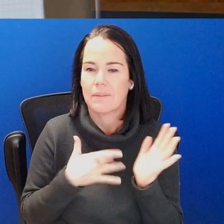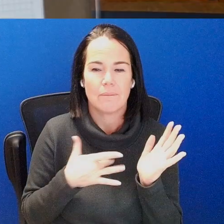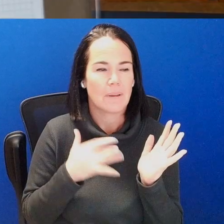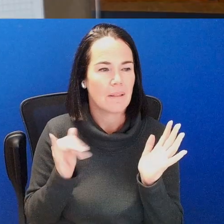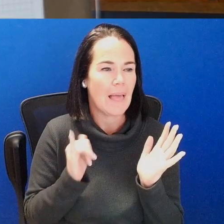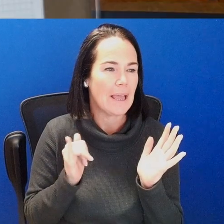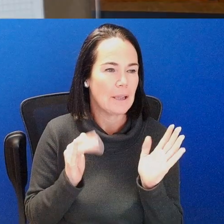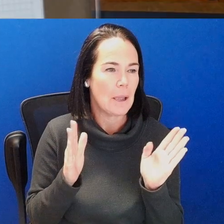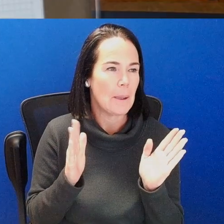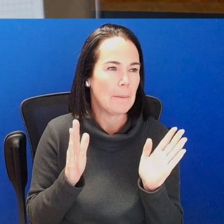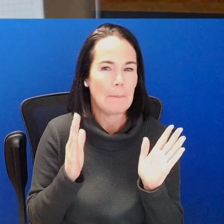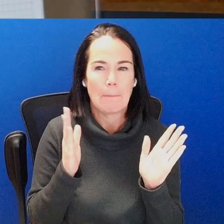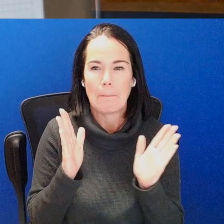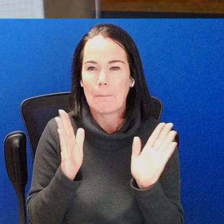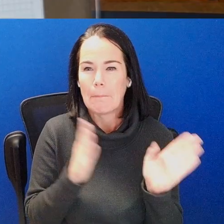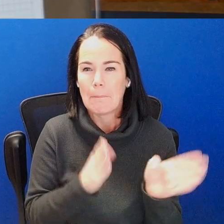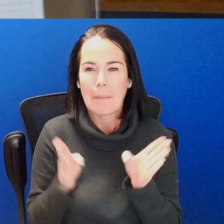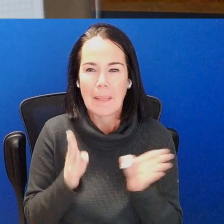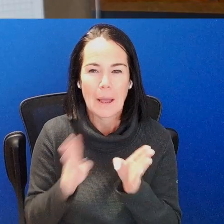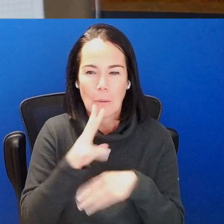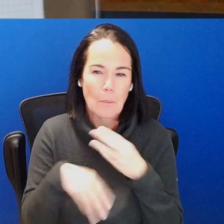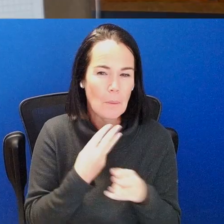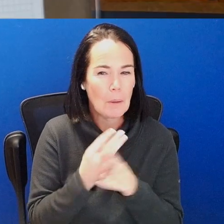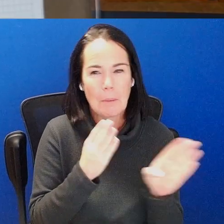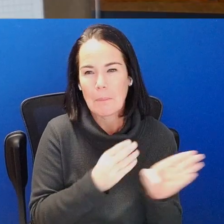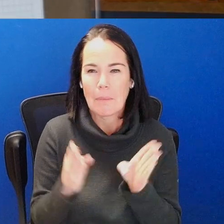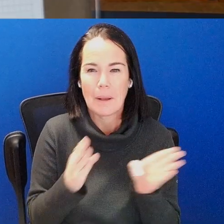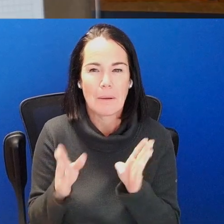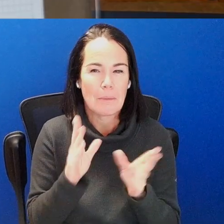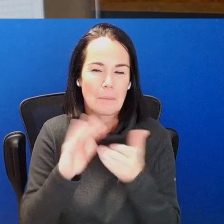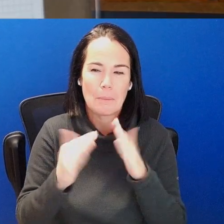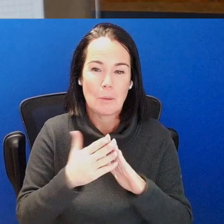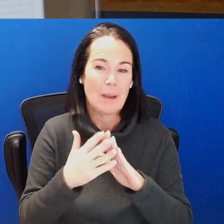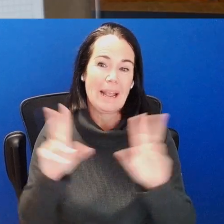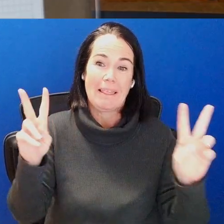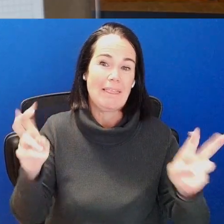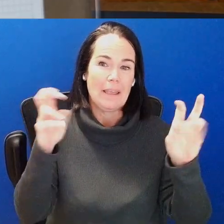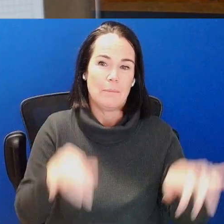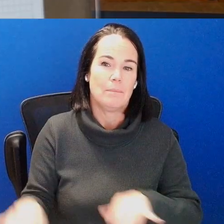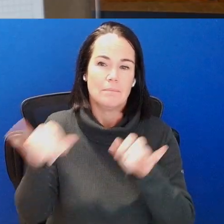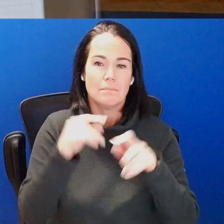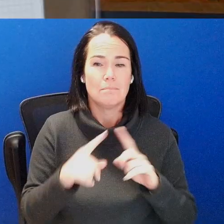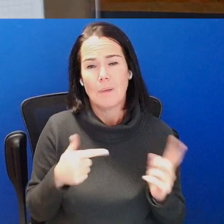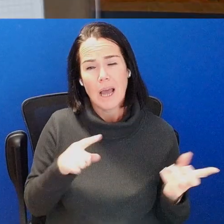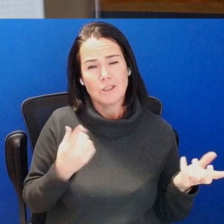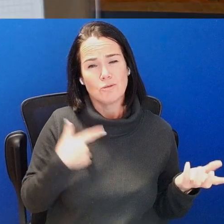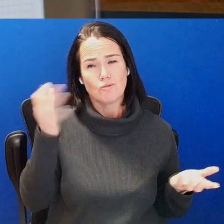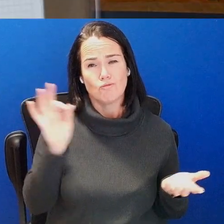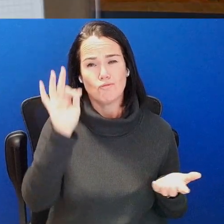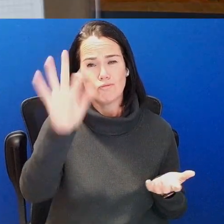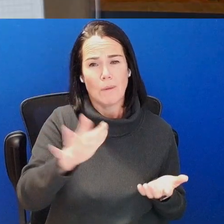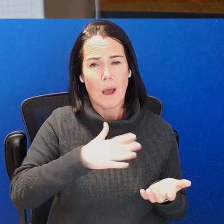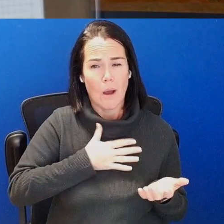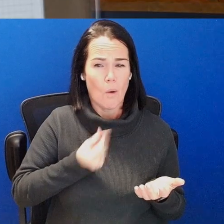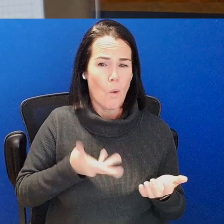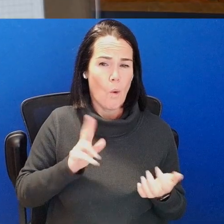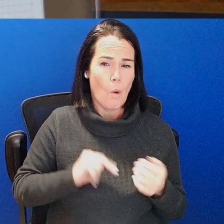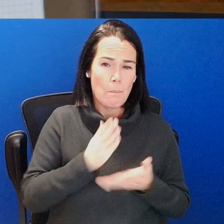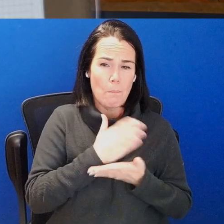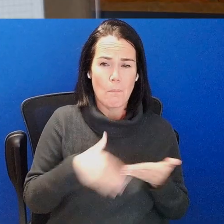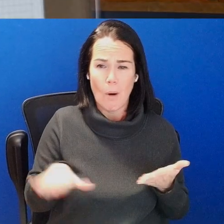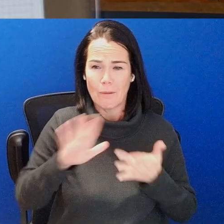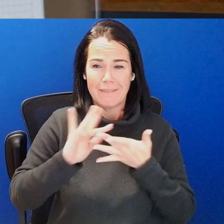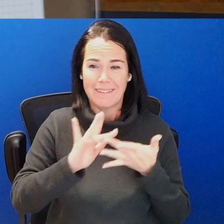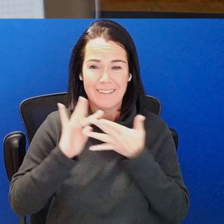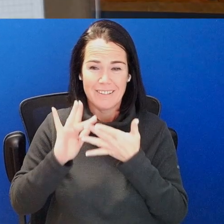planner world, planner community theme right now, but I just want to share my own little corner of the internet